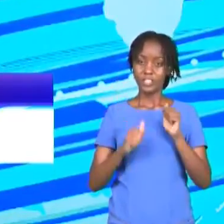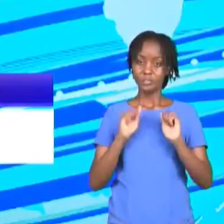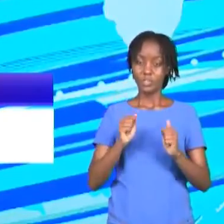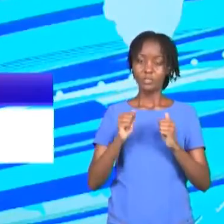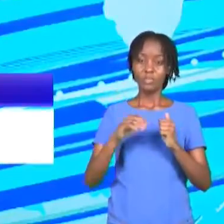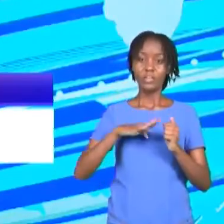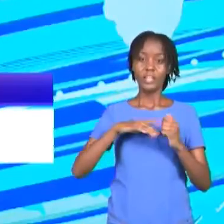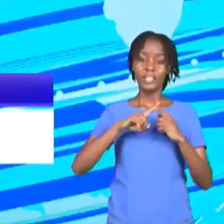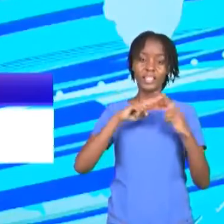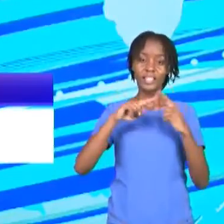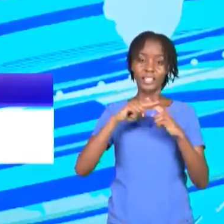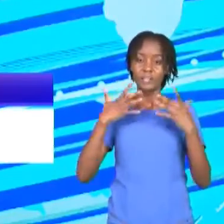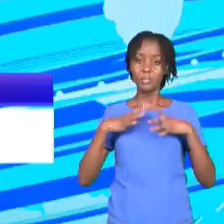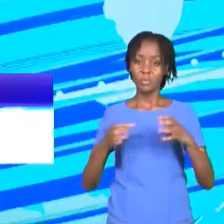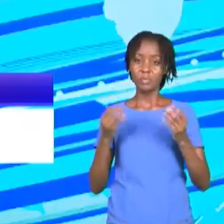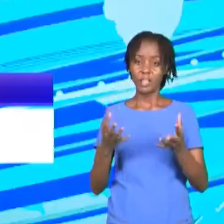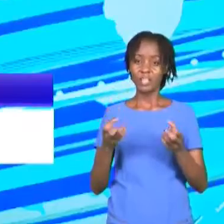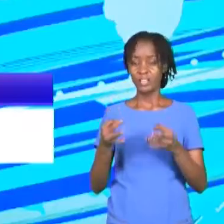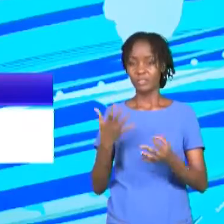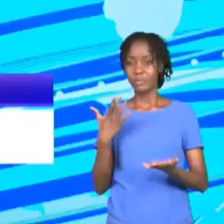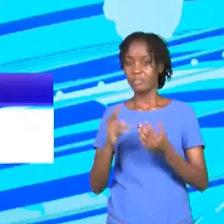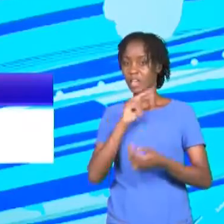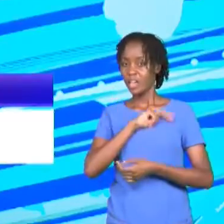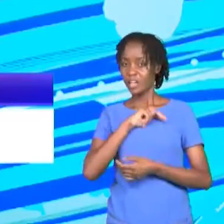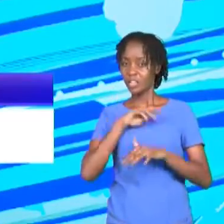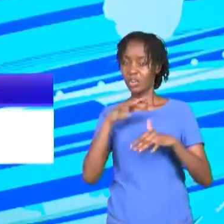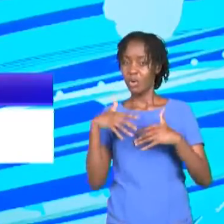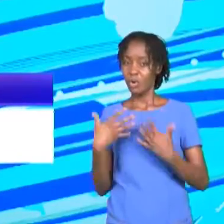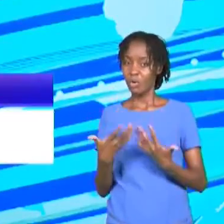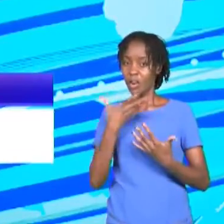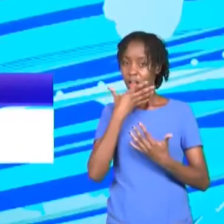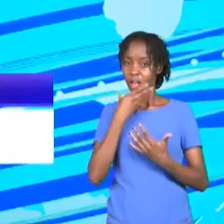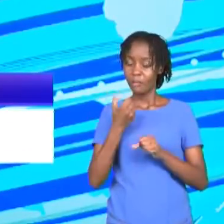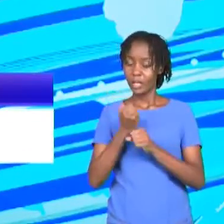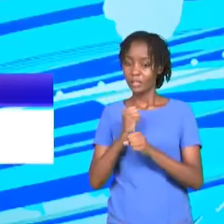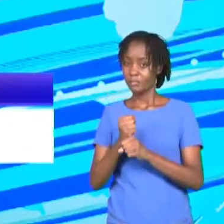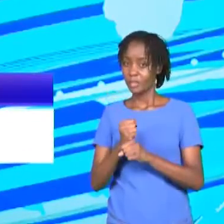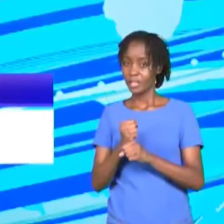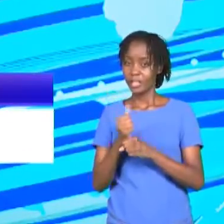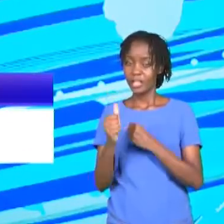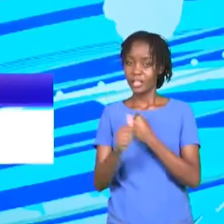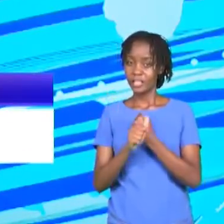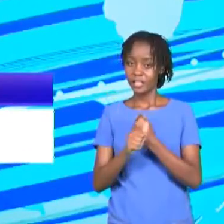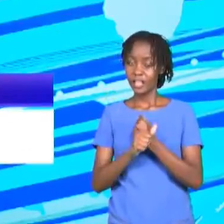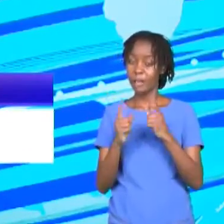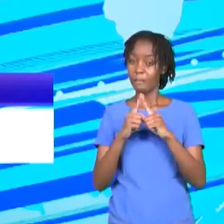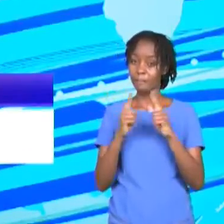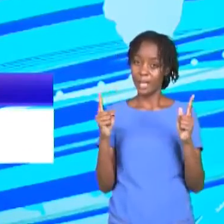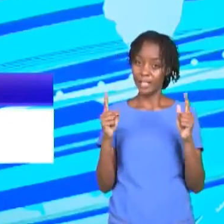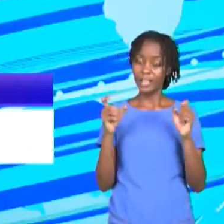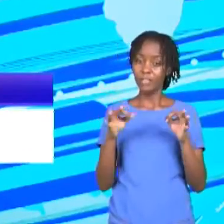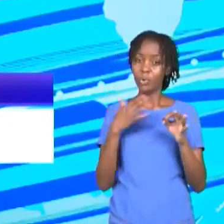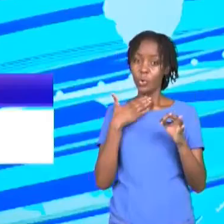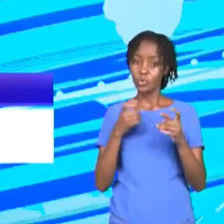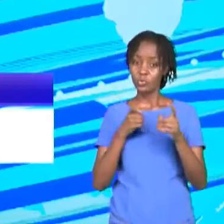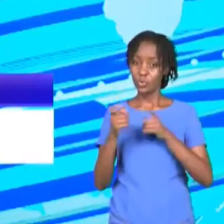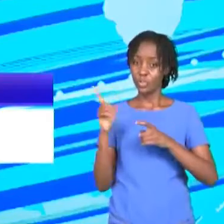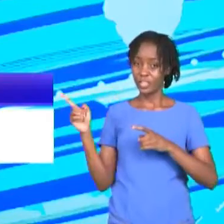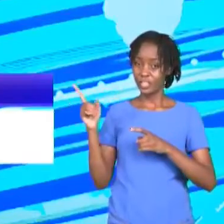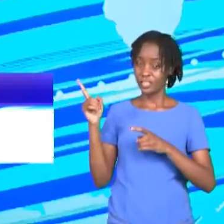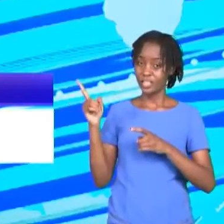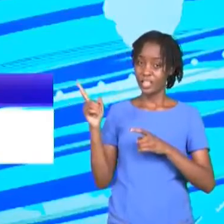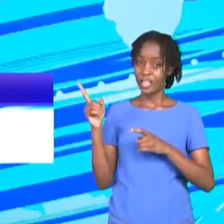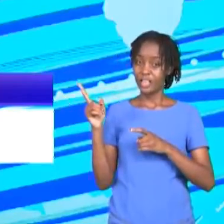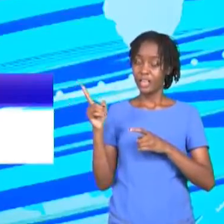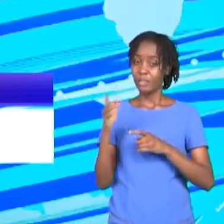people, whether it is a natural hazard or a man-made disaster. The level of preparedness of disaster management bodies saves lives. This